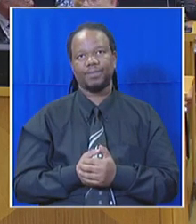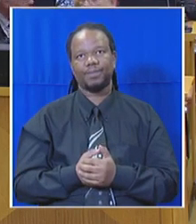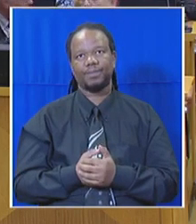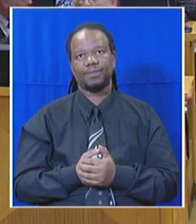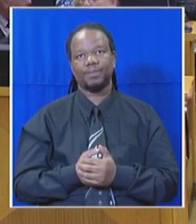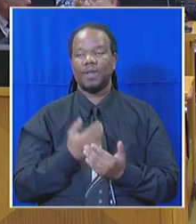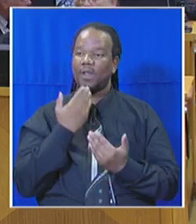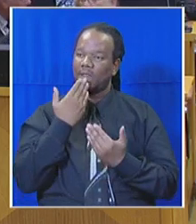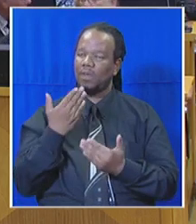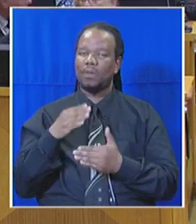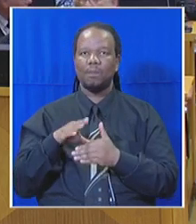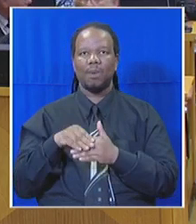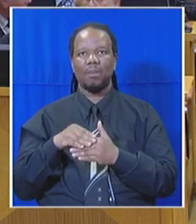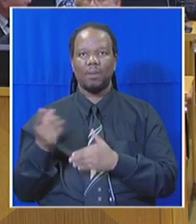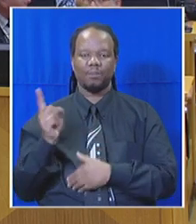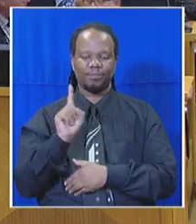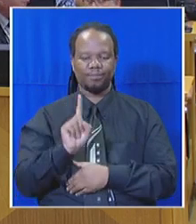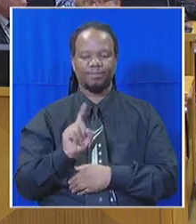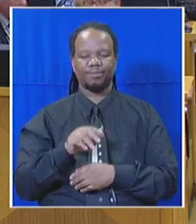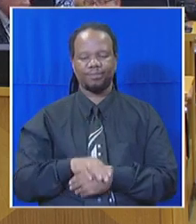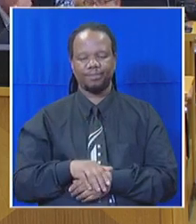Thank you, Honourable Member. Honourable Matt.